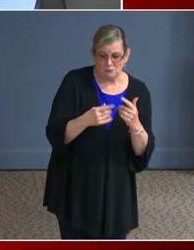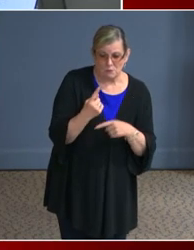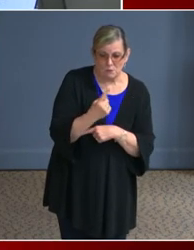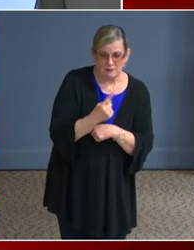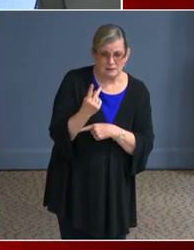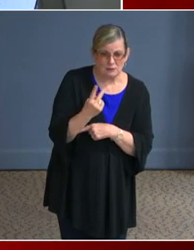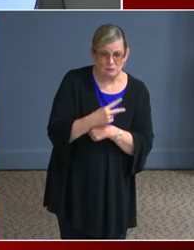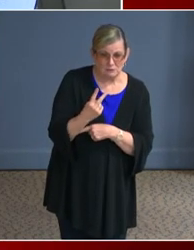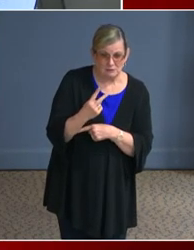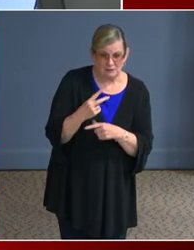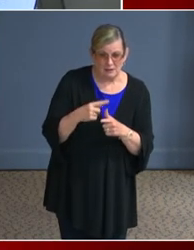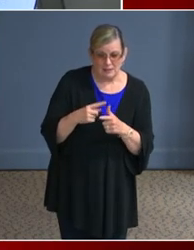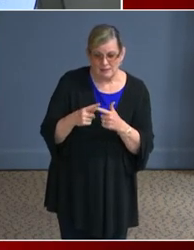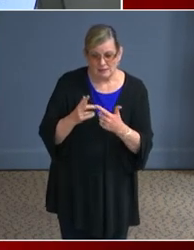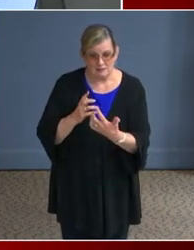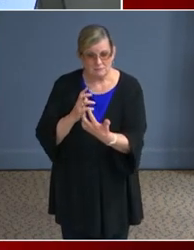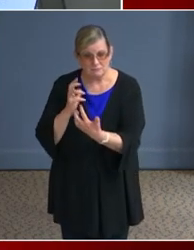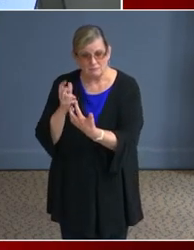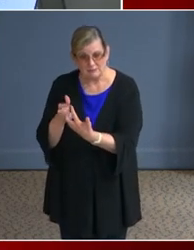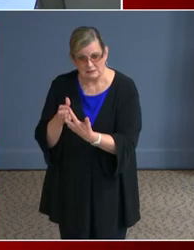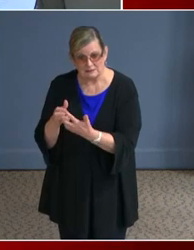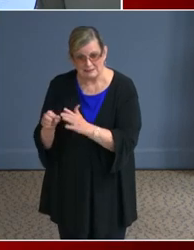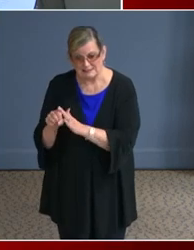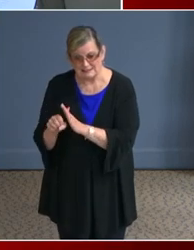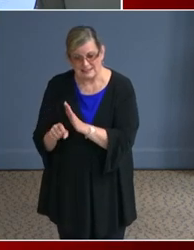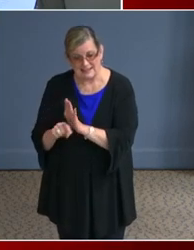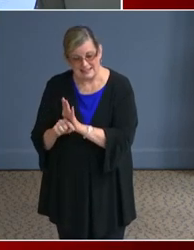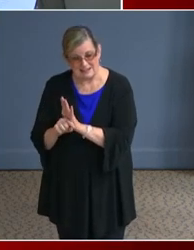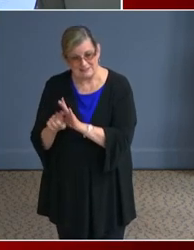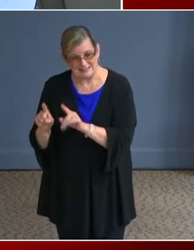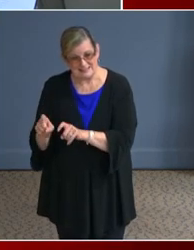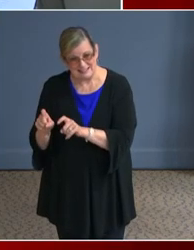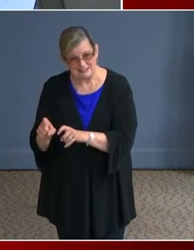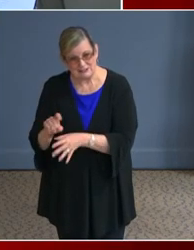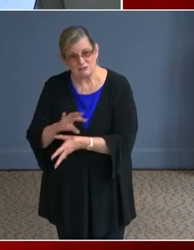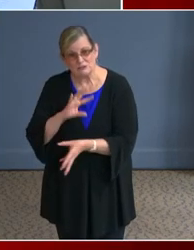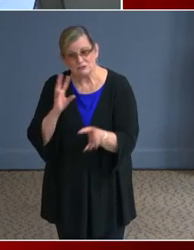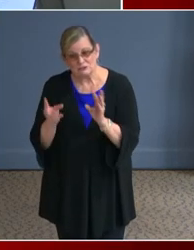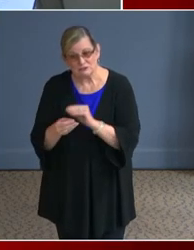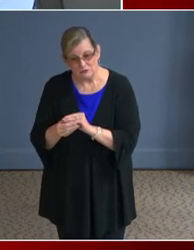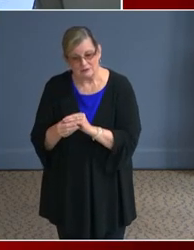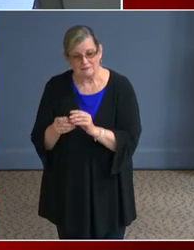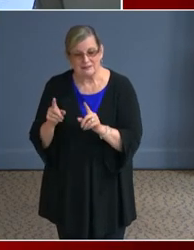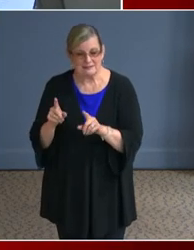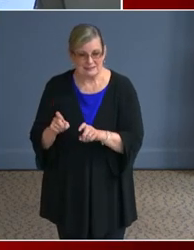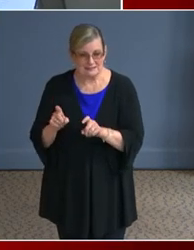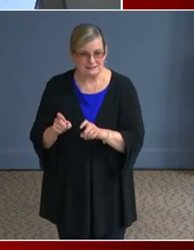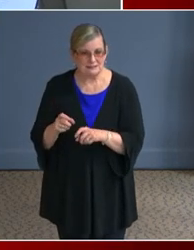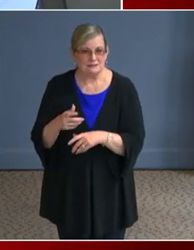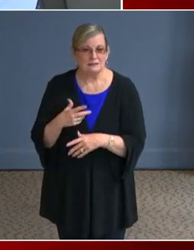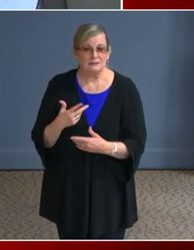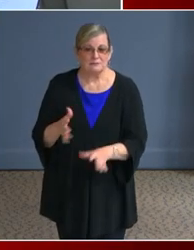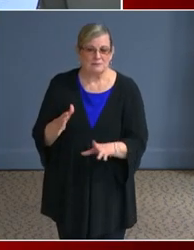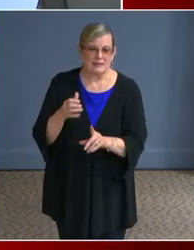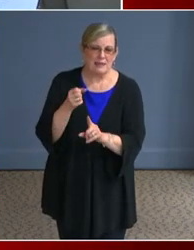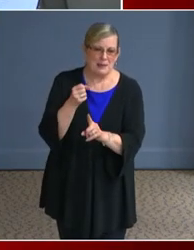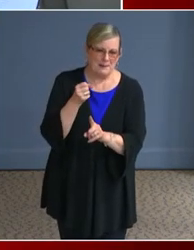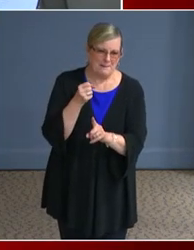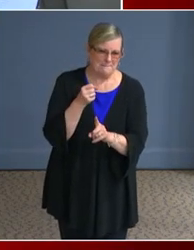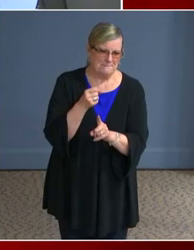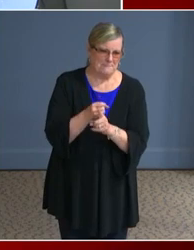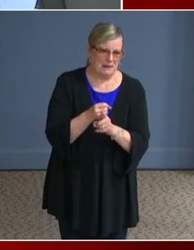process of reconciling the negative test, which impacts the total test number. That will have an impact potentially on